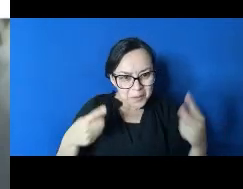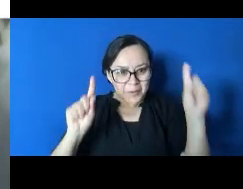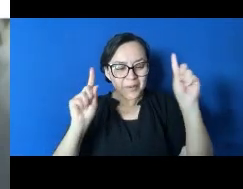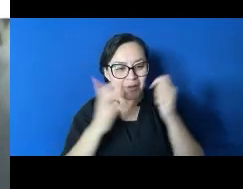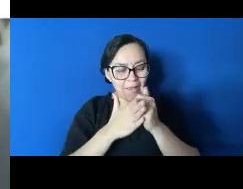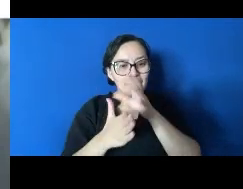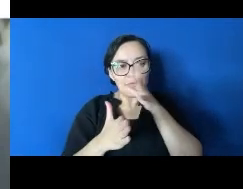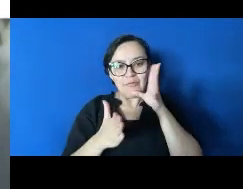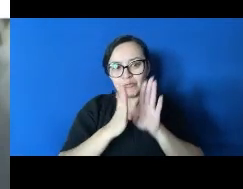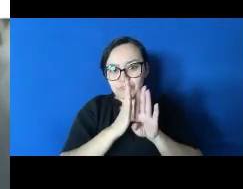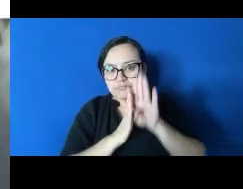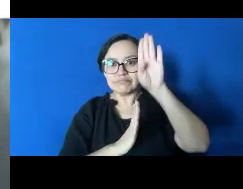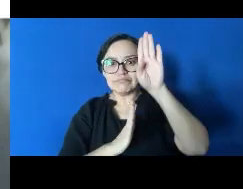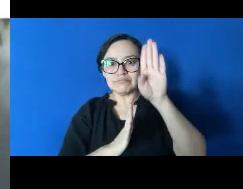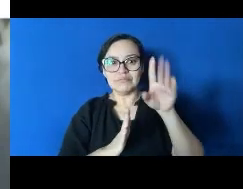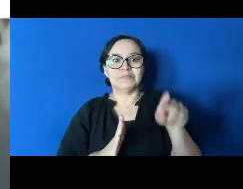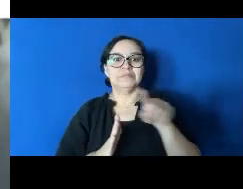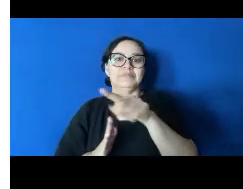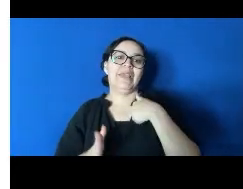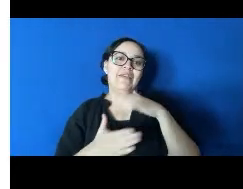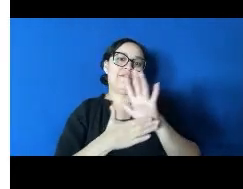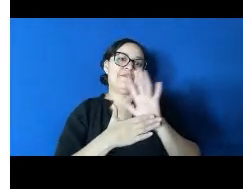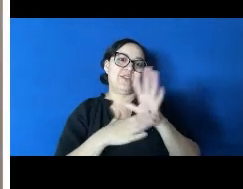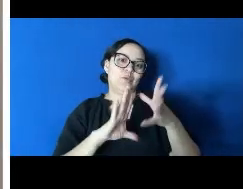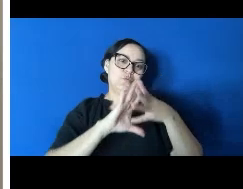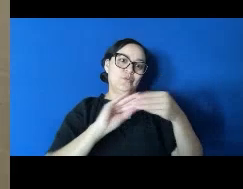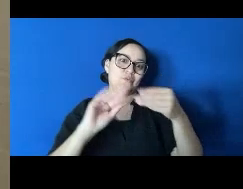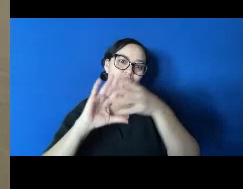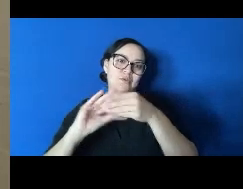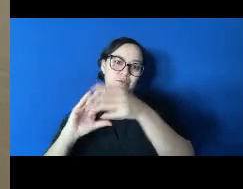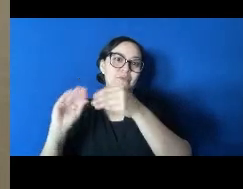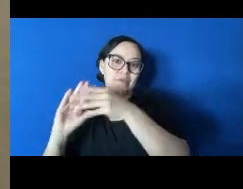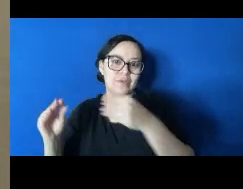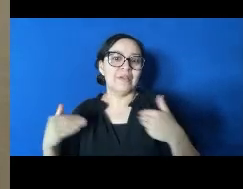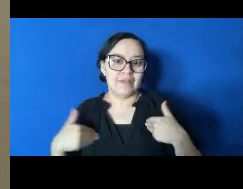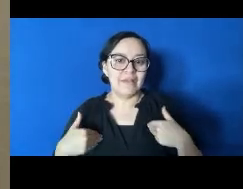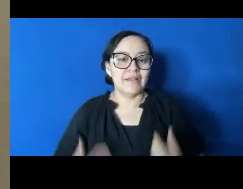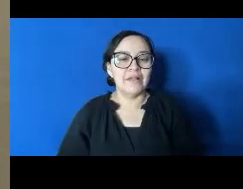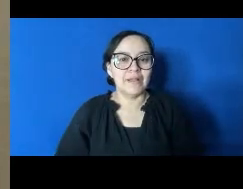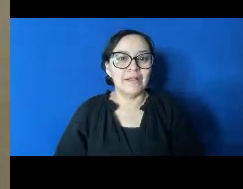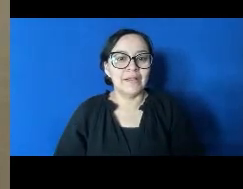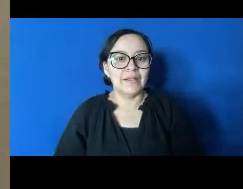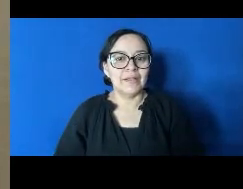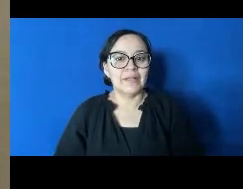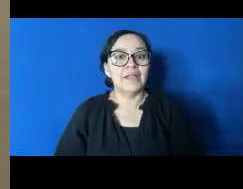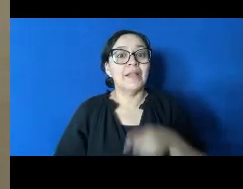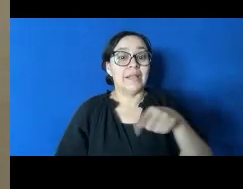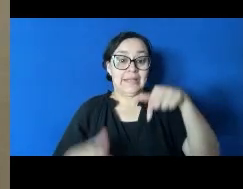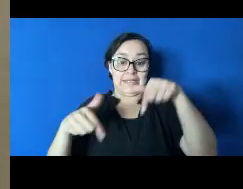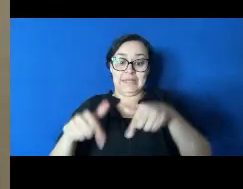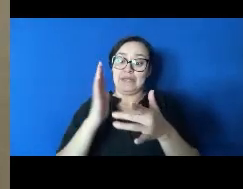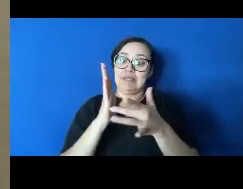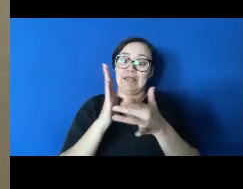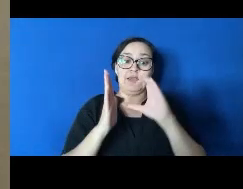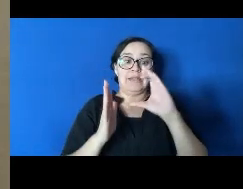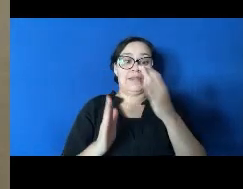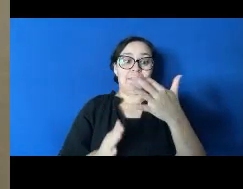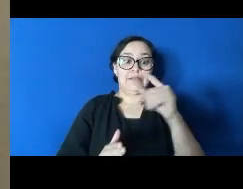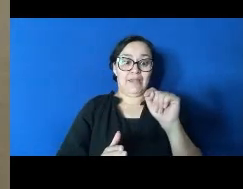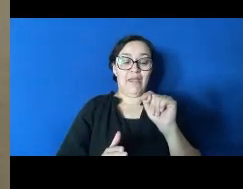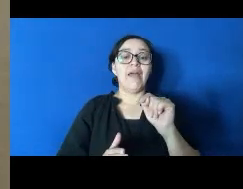para and cada uno de how ellos. it has been, how each of those has been beneficial for them. Las charlas técnicas están inspiradas en todas las The